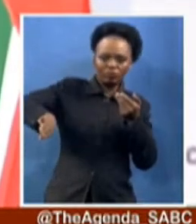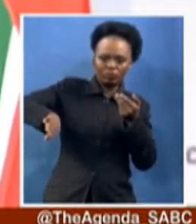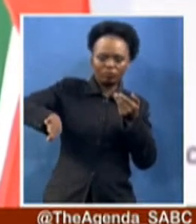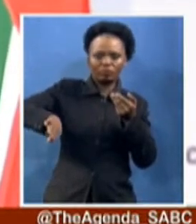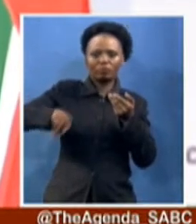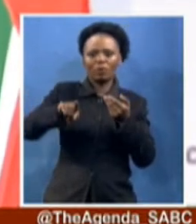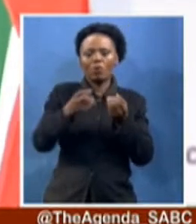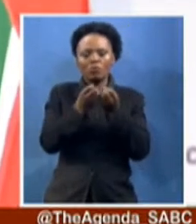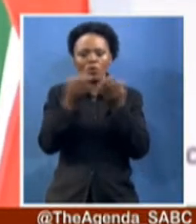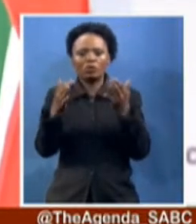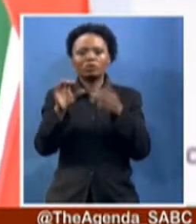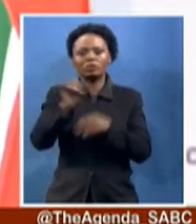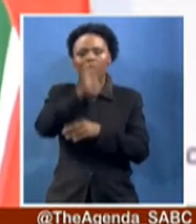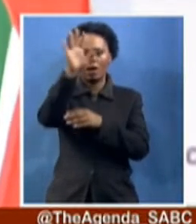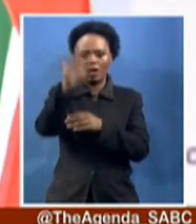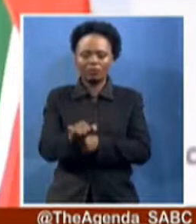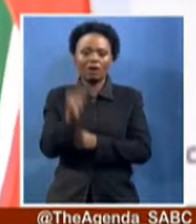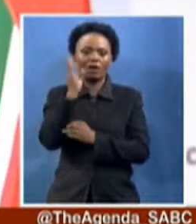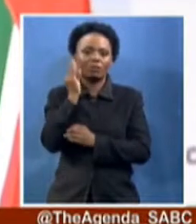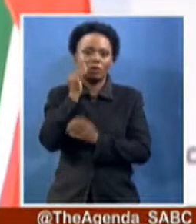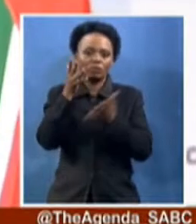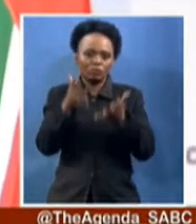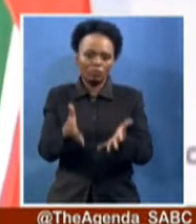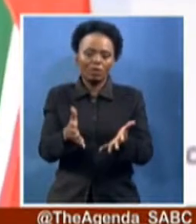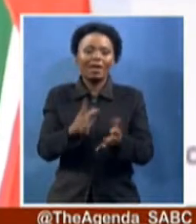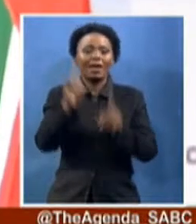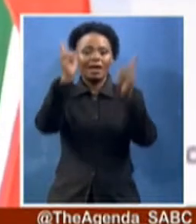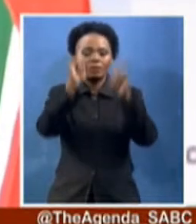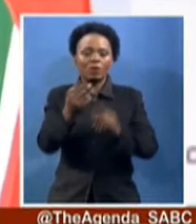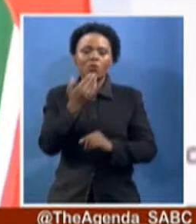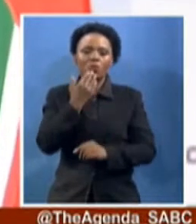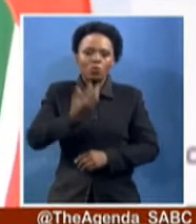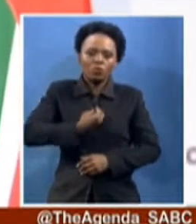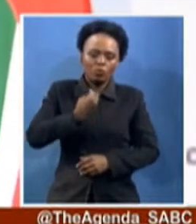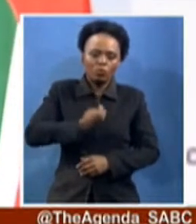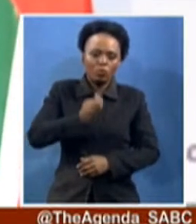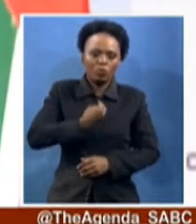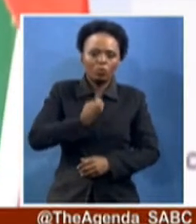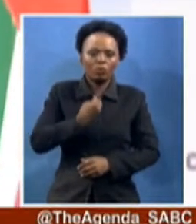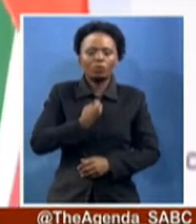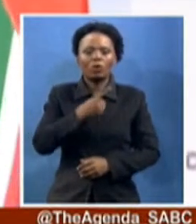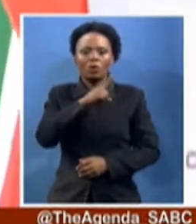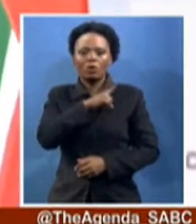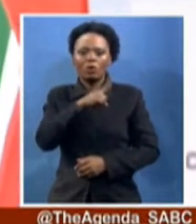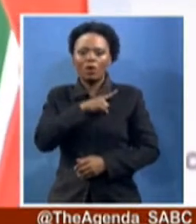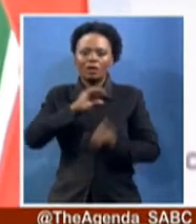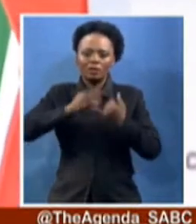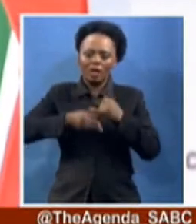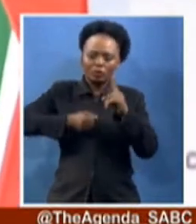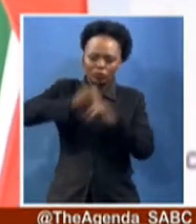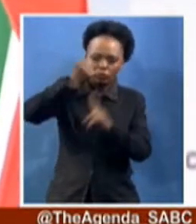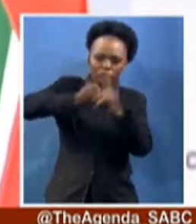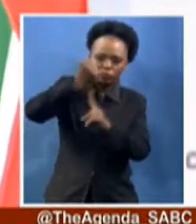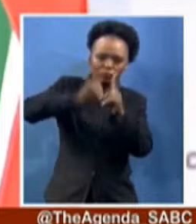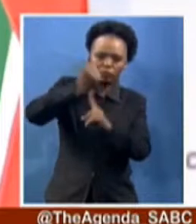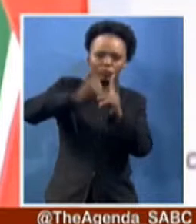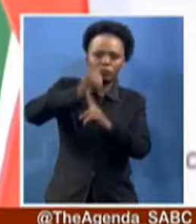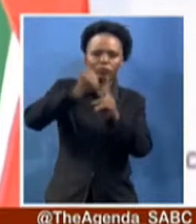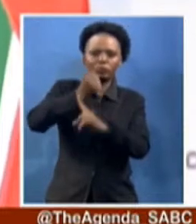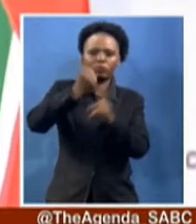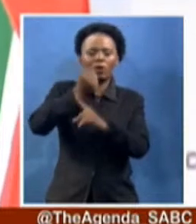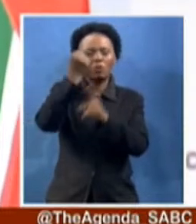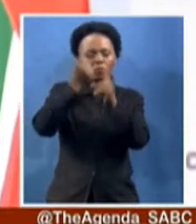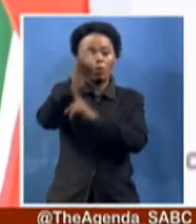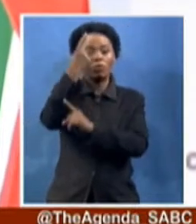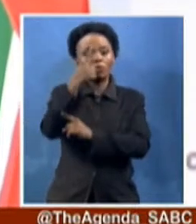youth, making the ultimate sacrifice in the quest for freedom and democracy. Today, South